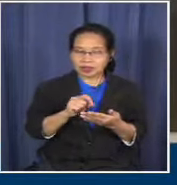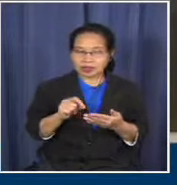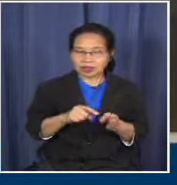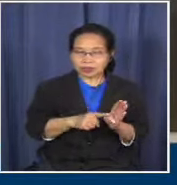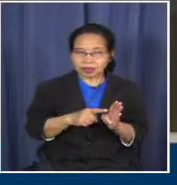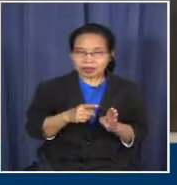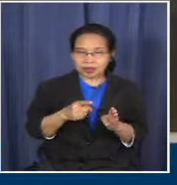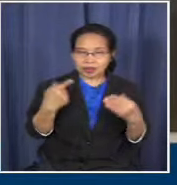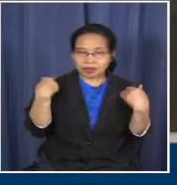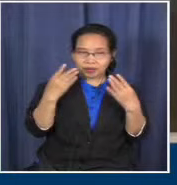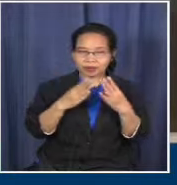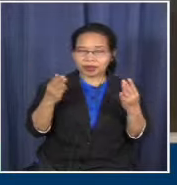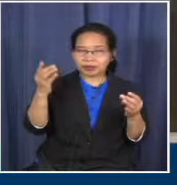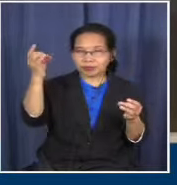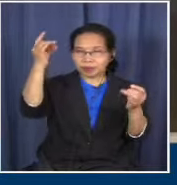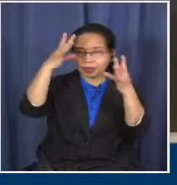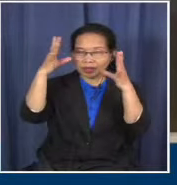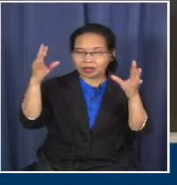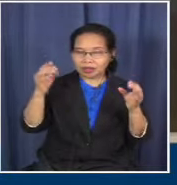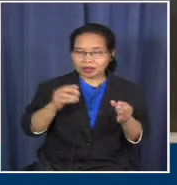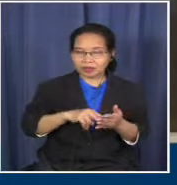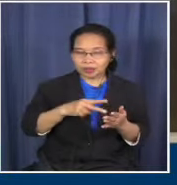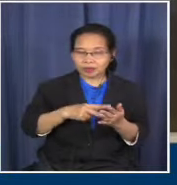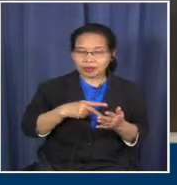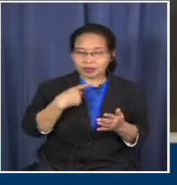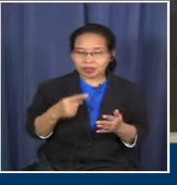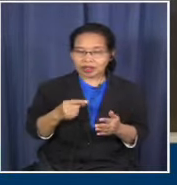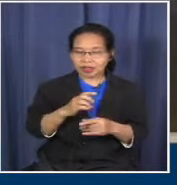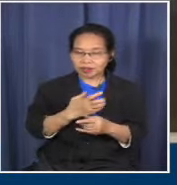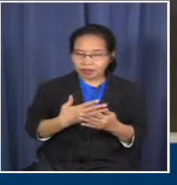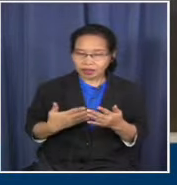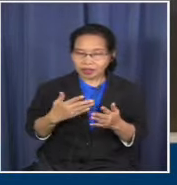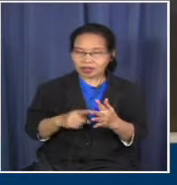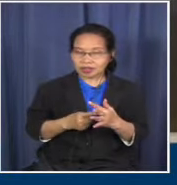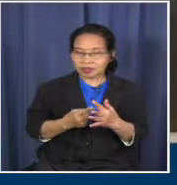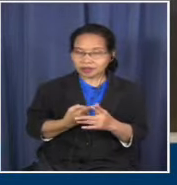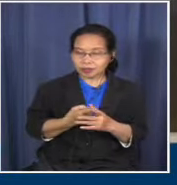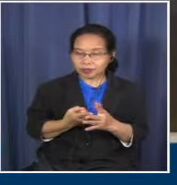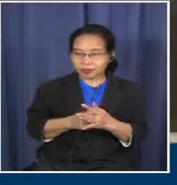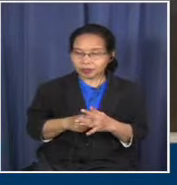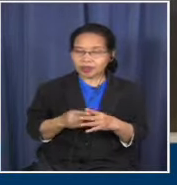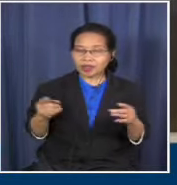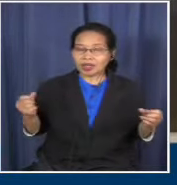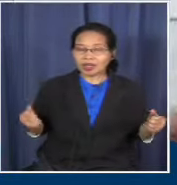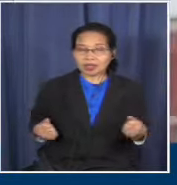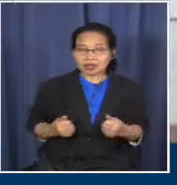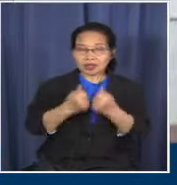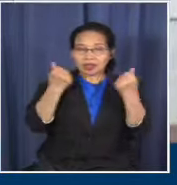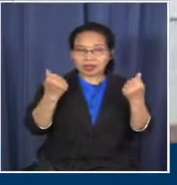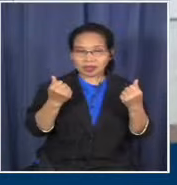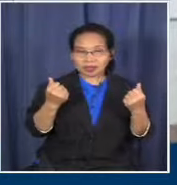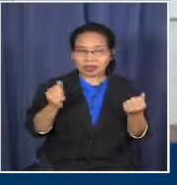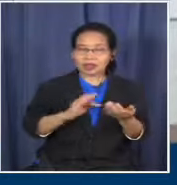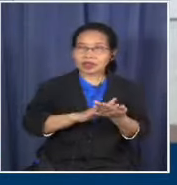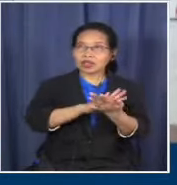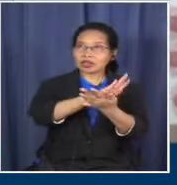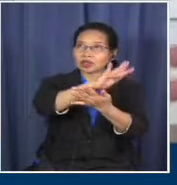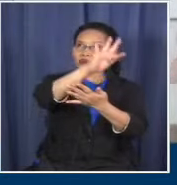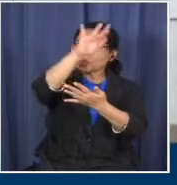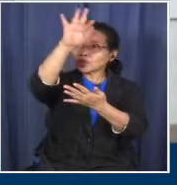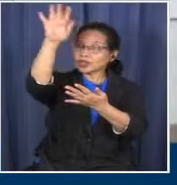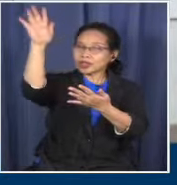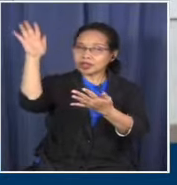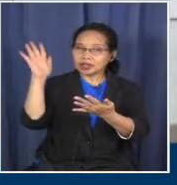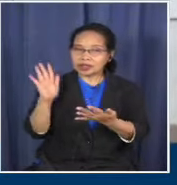earth. It does not say, in the beginning, there was a Big Bang. Do you mean to say that everything started from an accident?